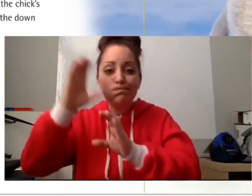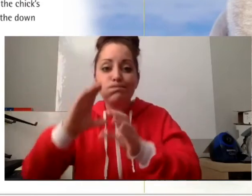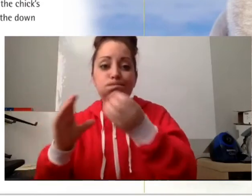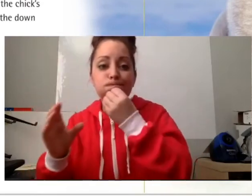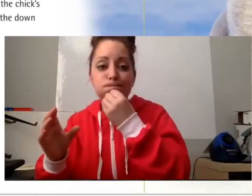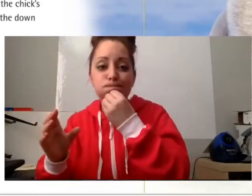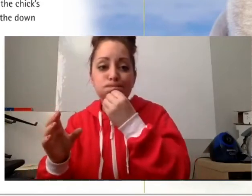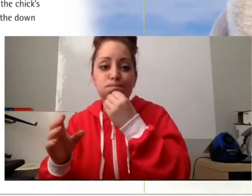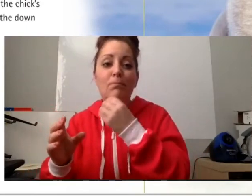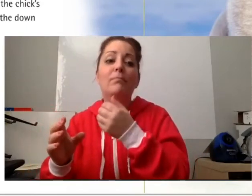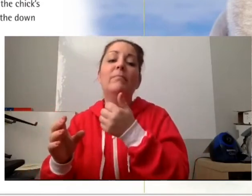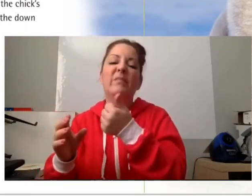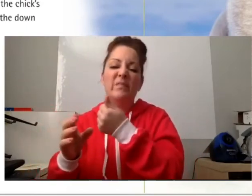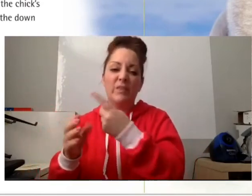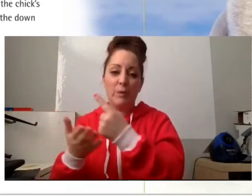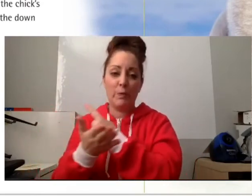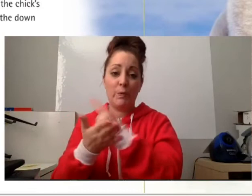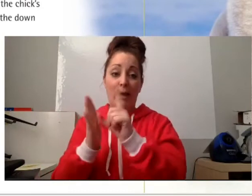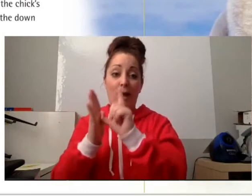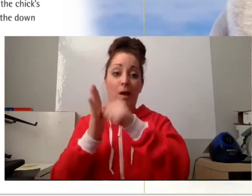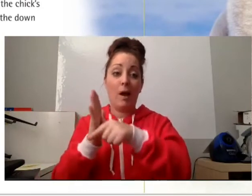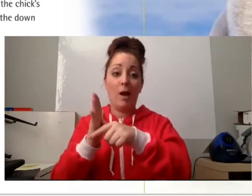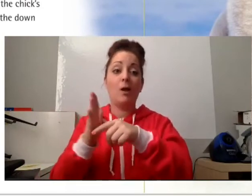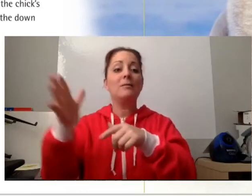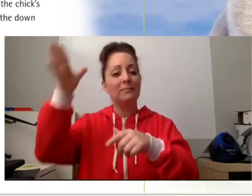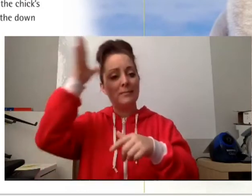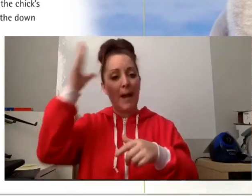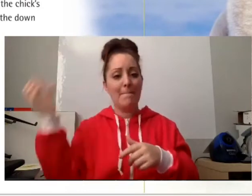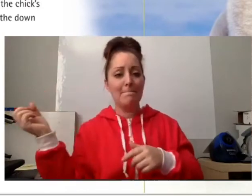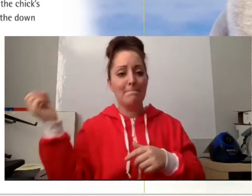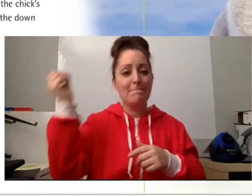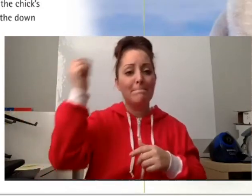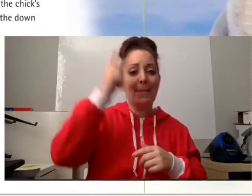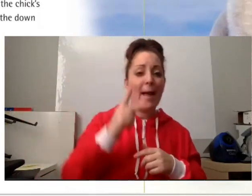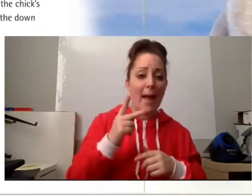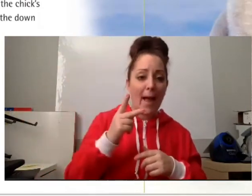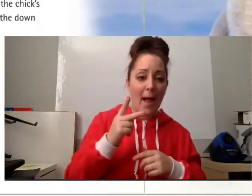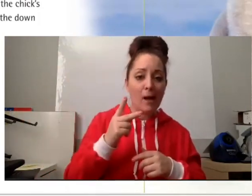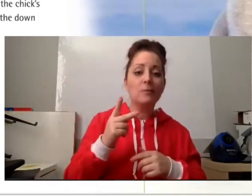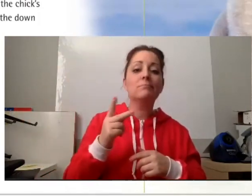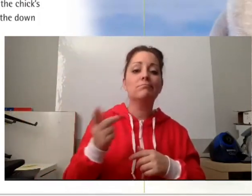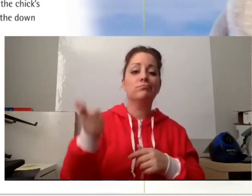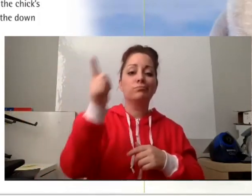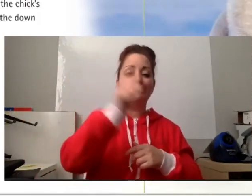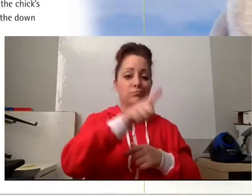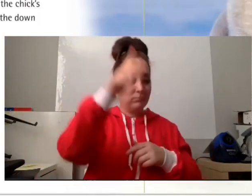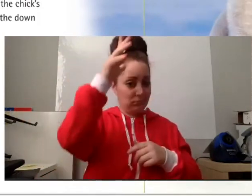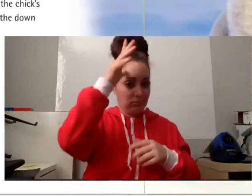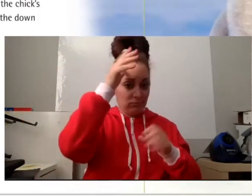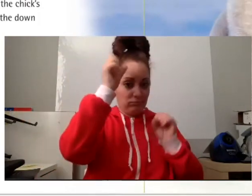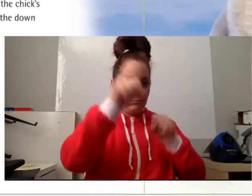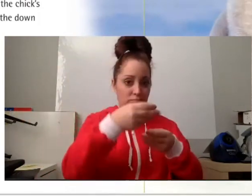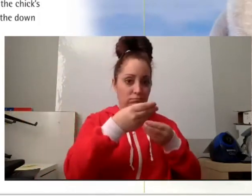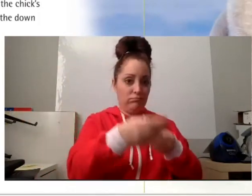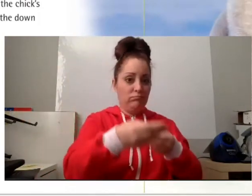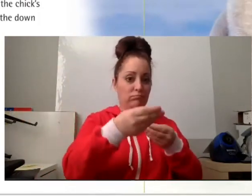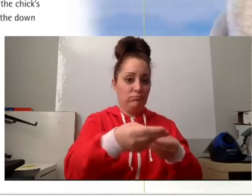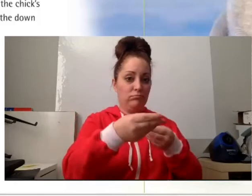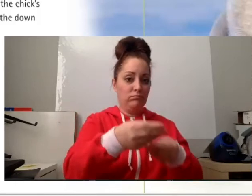There he dives and hunts for food. Weeks later, the father returns with more food for the